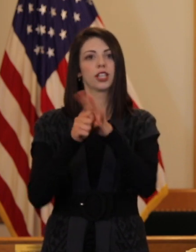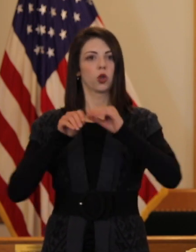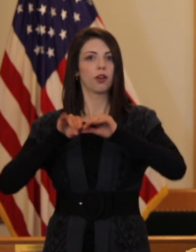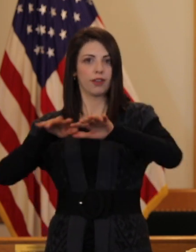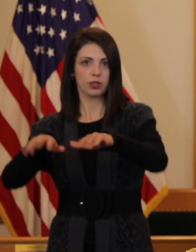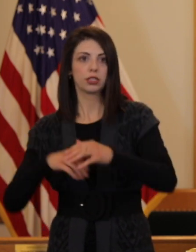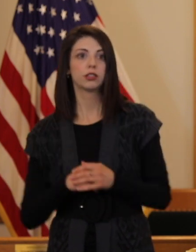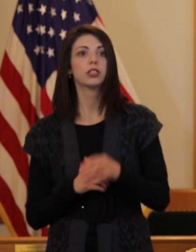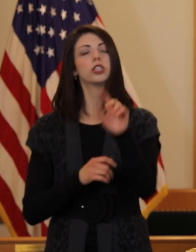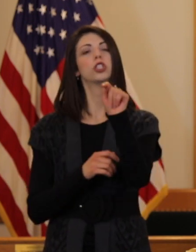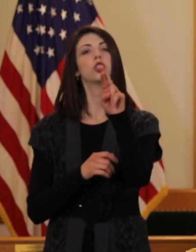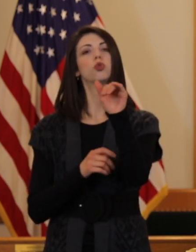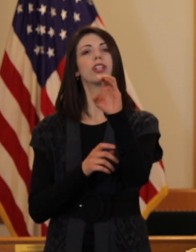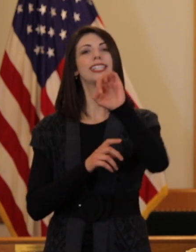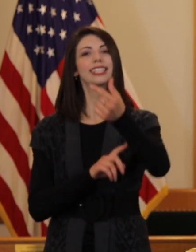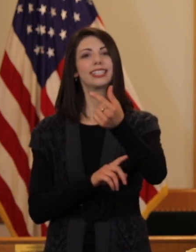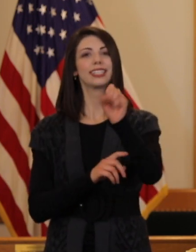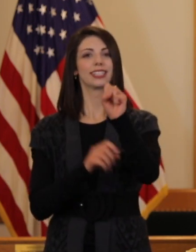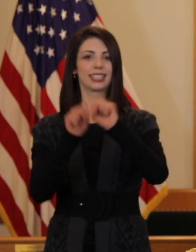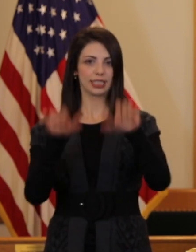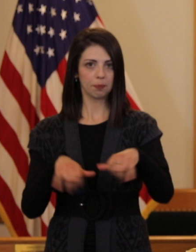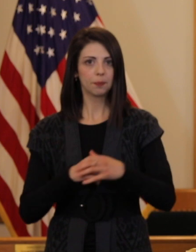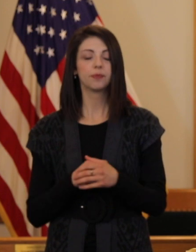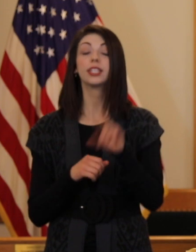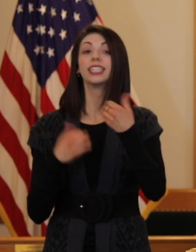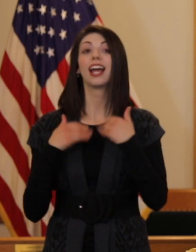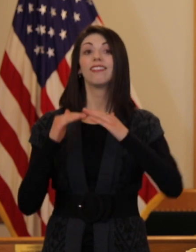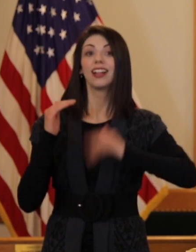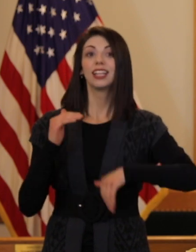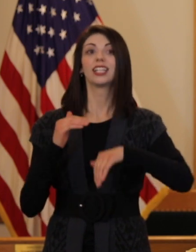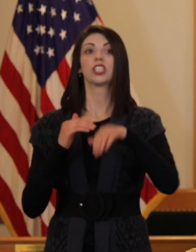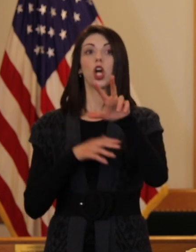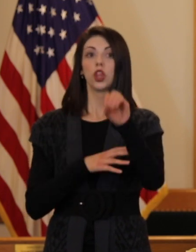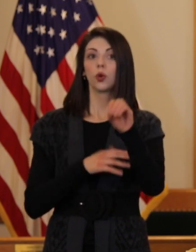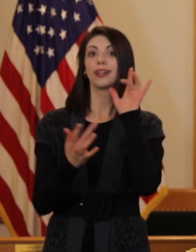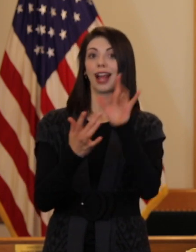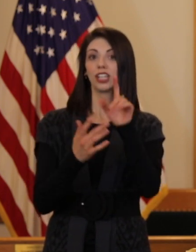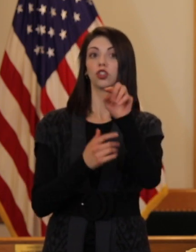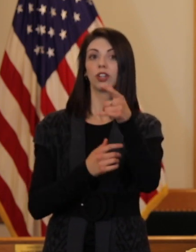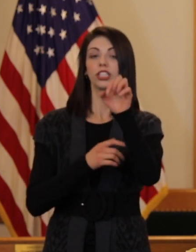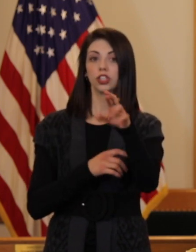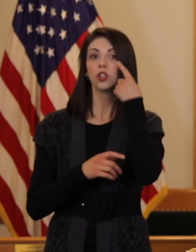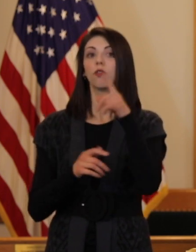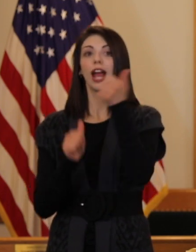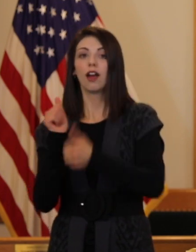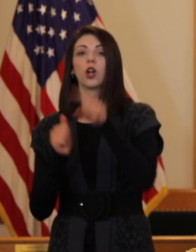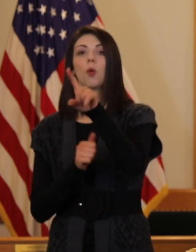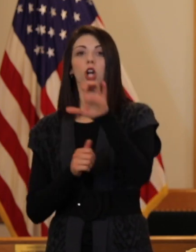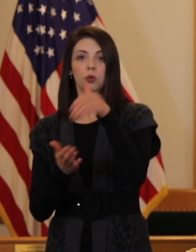Tracing system. There must be at least 30 contact tracers for every 100,000 people. The region must also monitor the